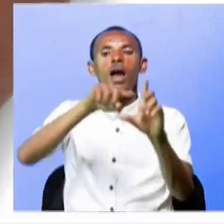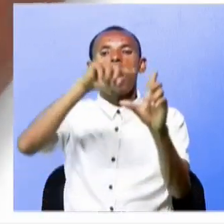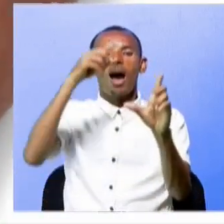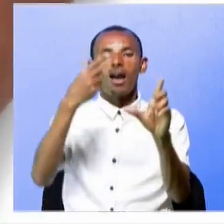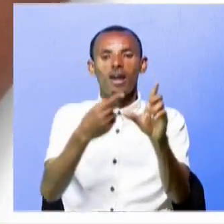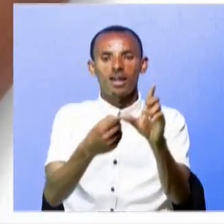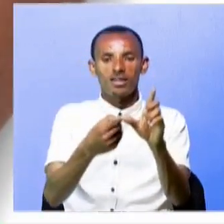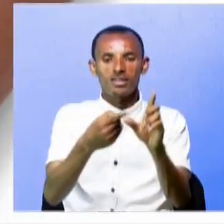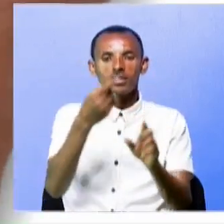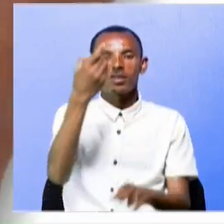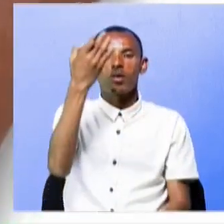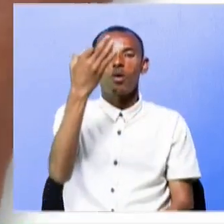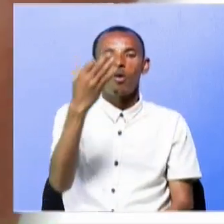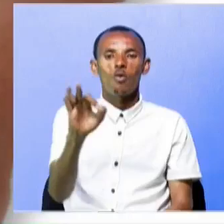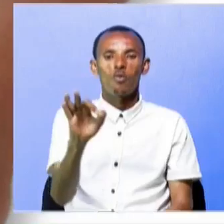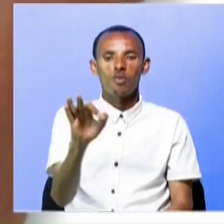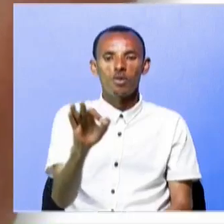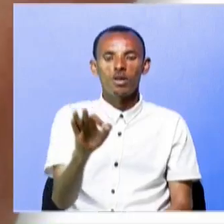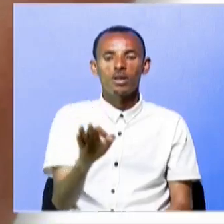angles of